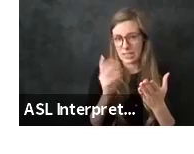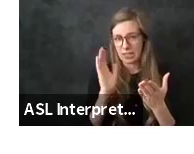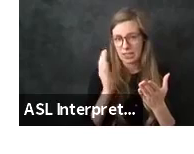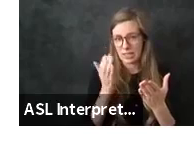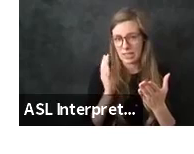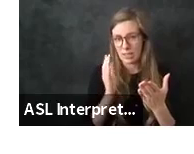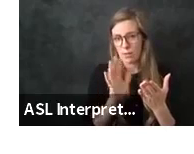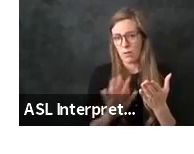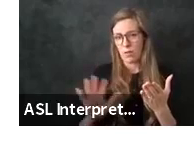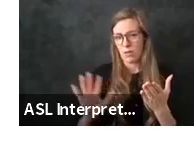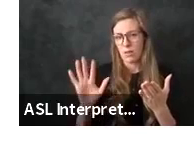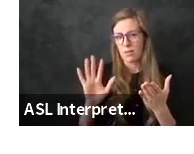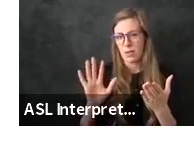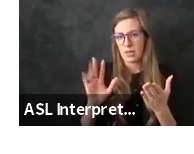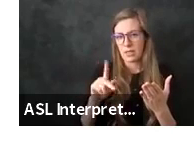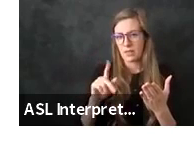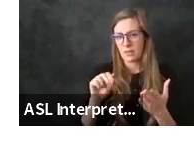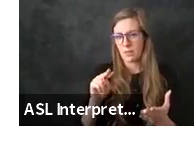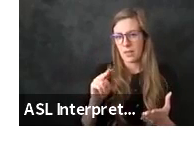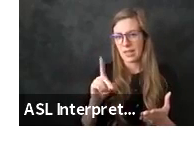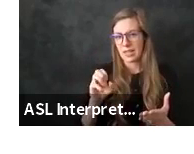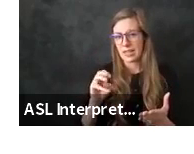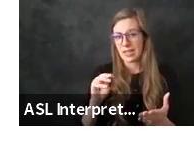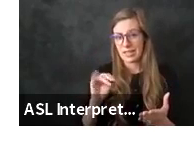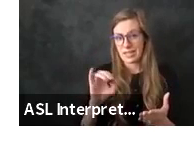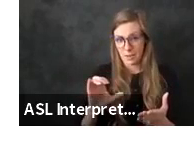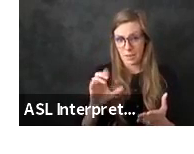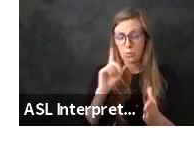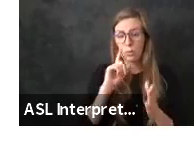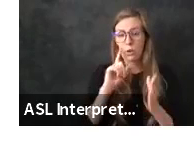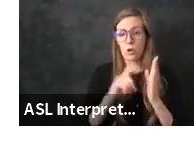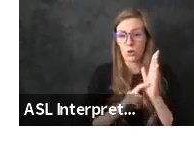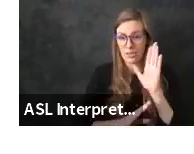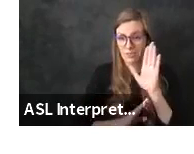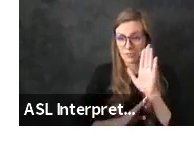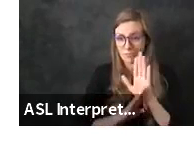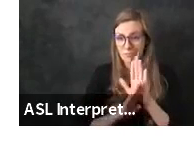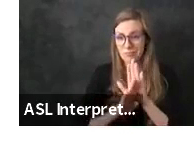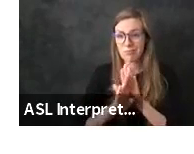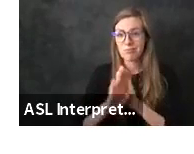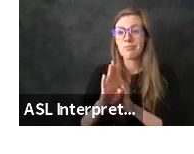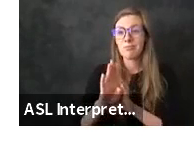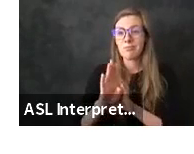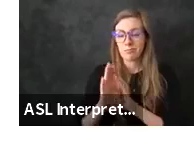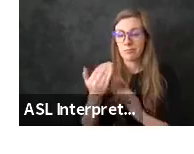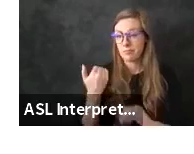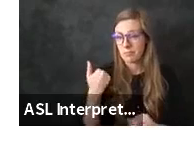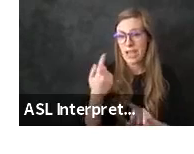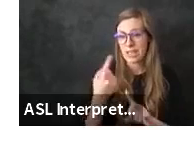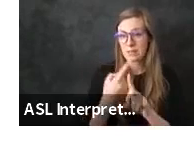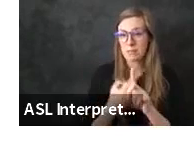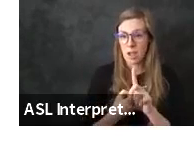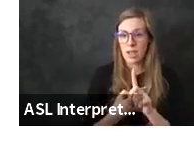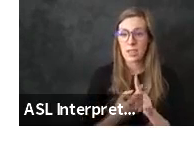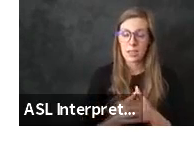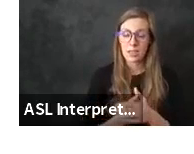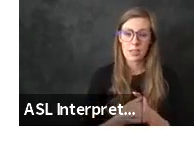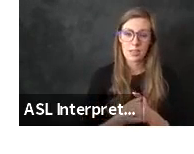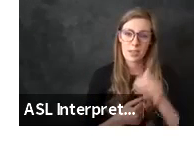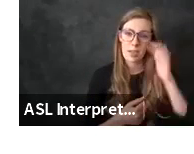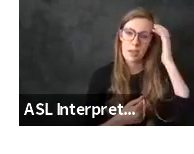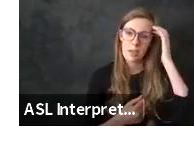the course of the pandemic. We see this upward trend in our cases in the past month, an